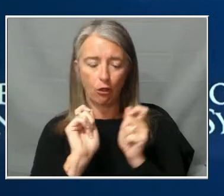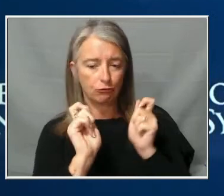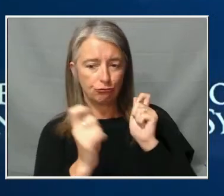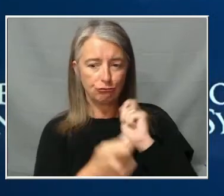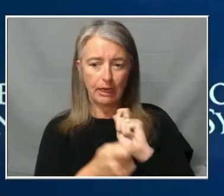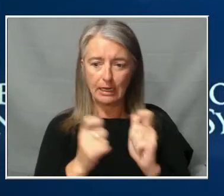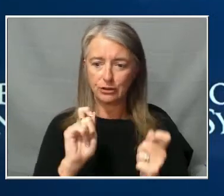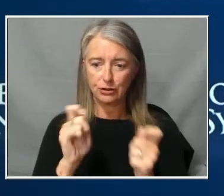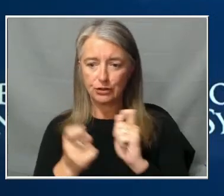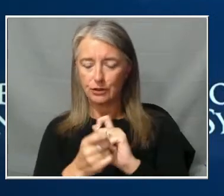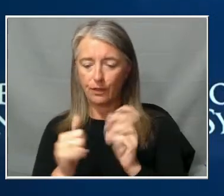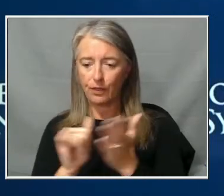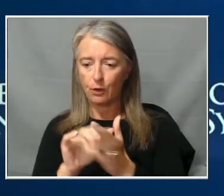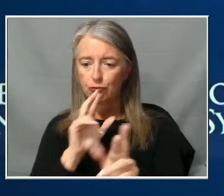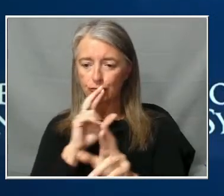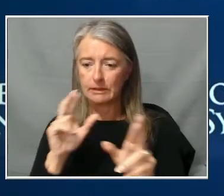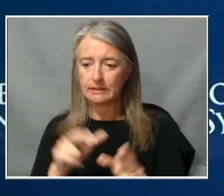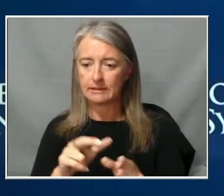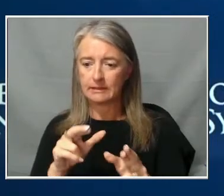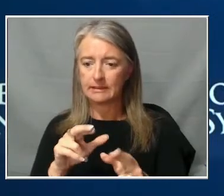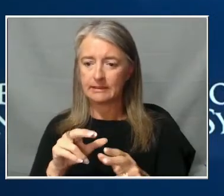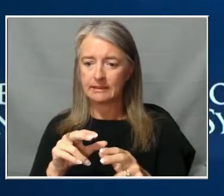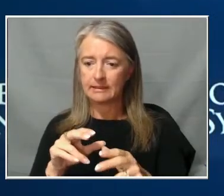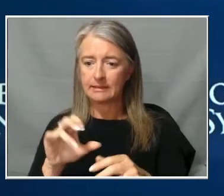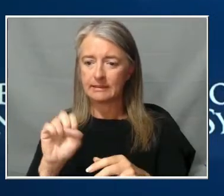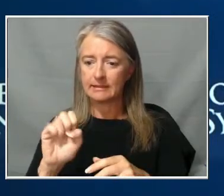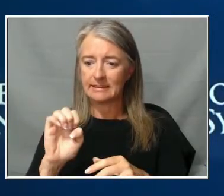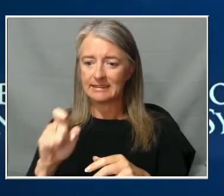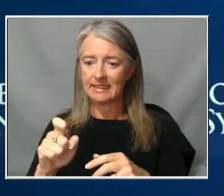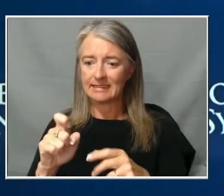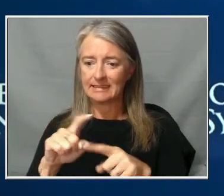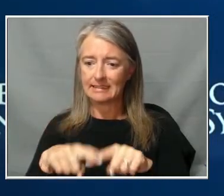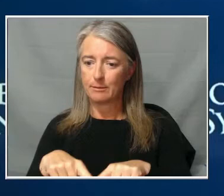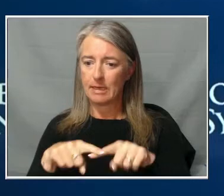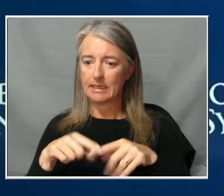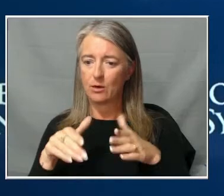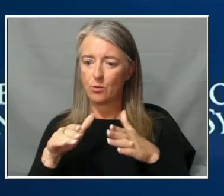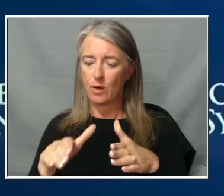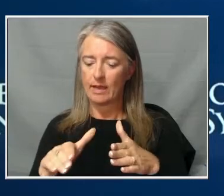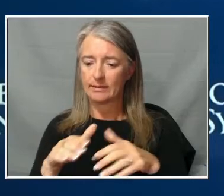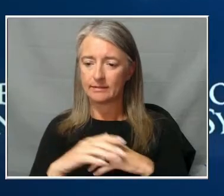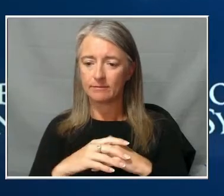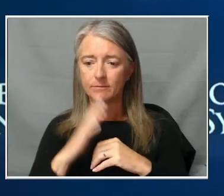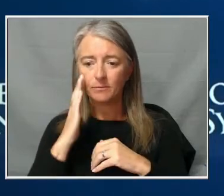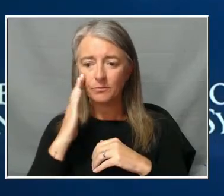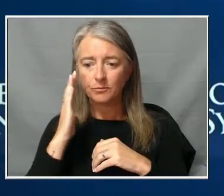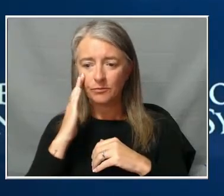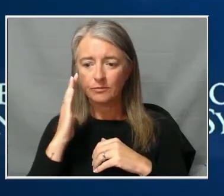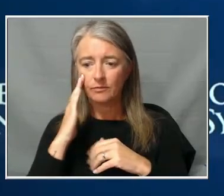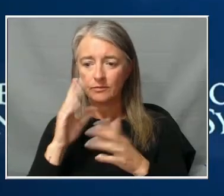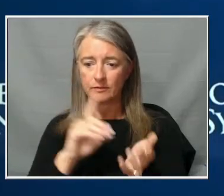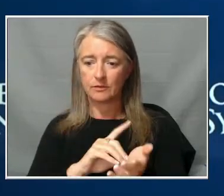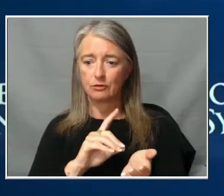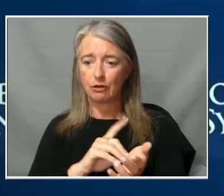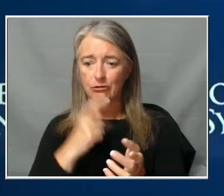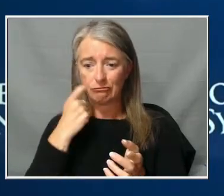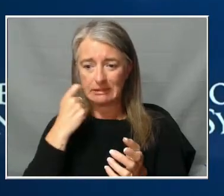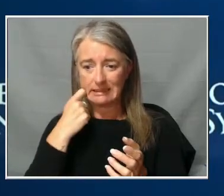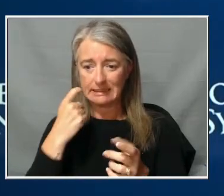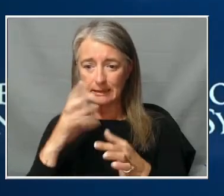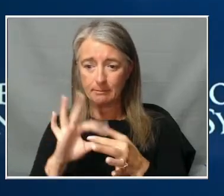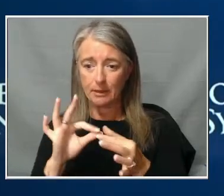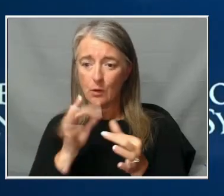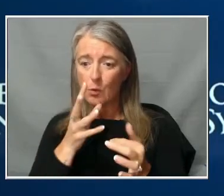them actually in sex-dependent ways. As it's well known, I mean, I think even just as Dr. Sethi mentioned, women are